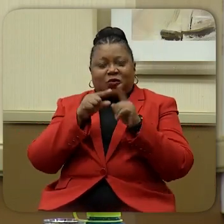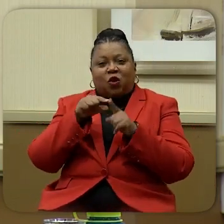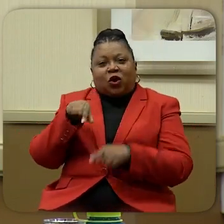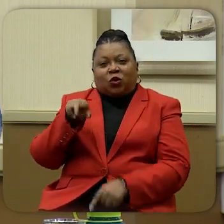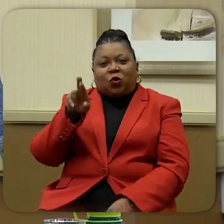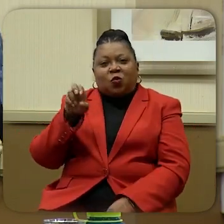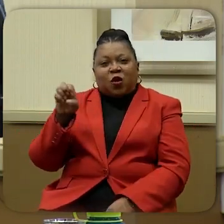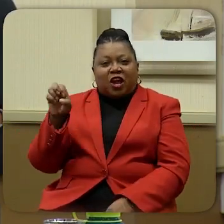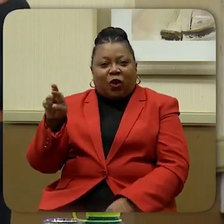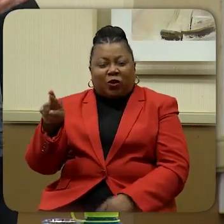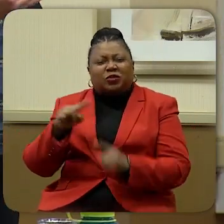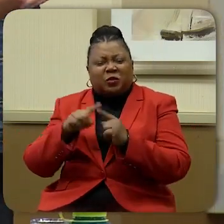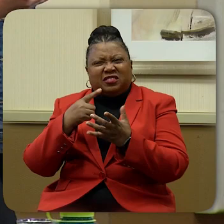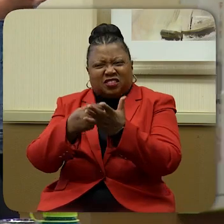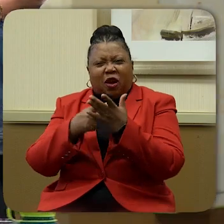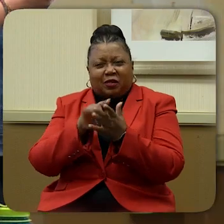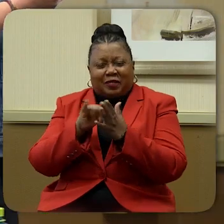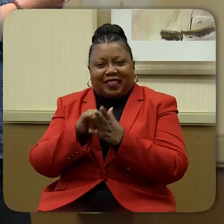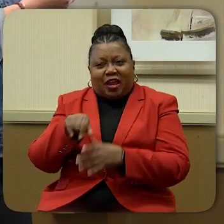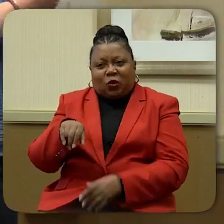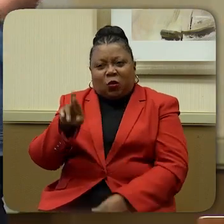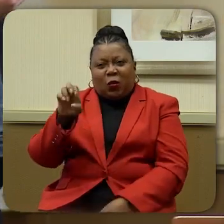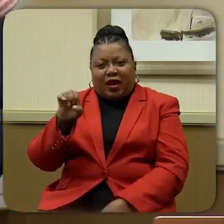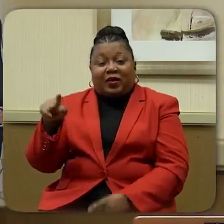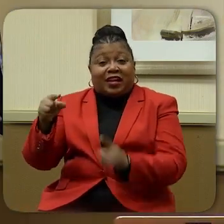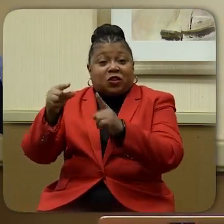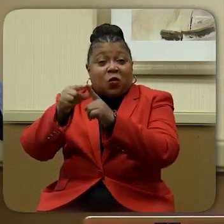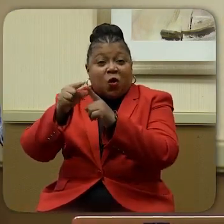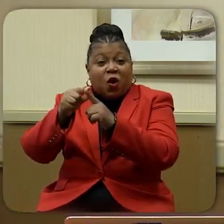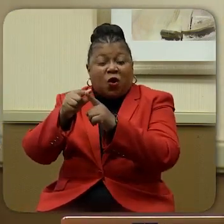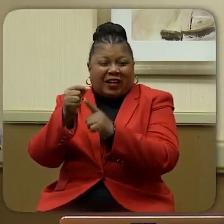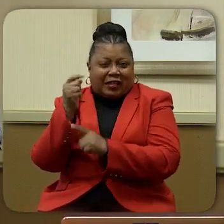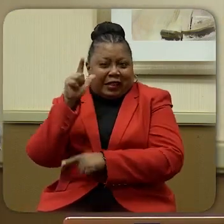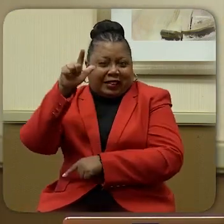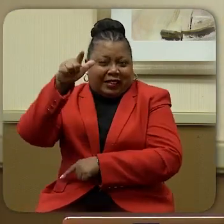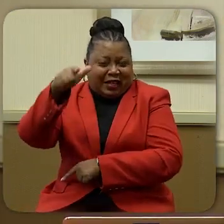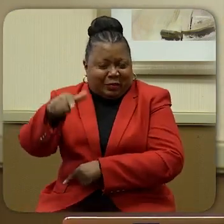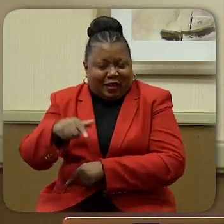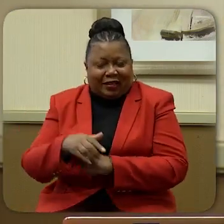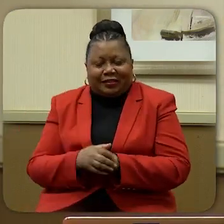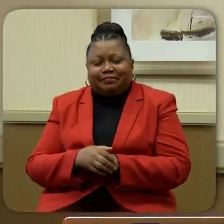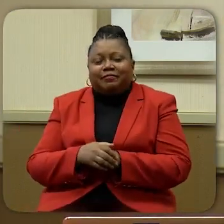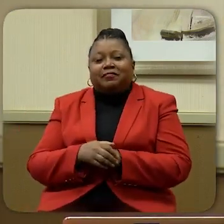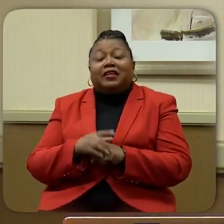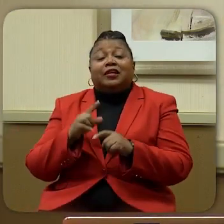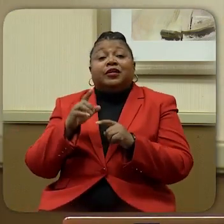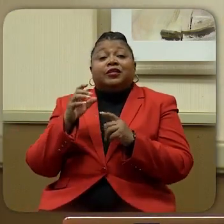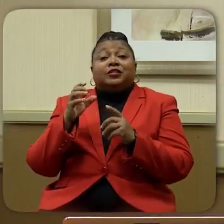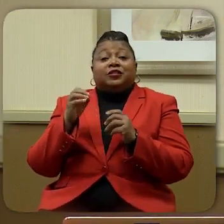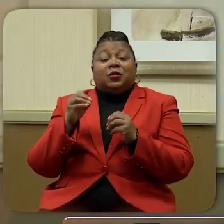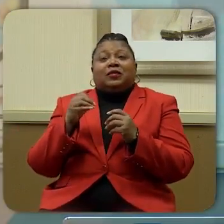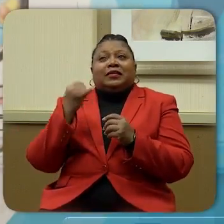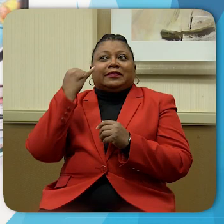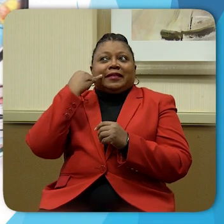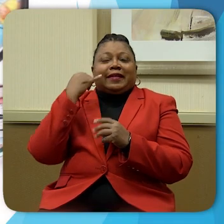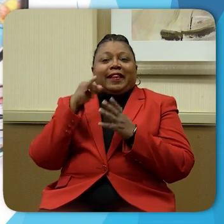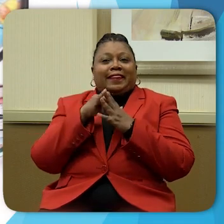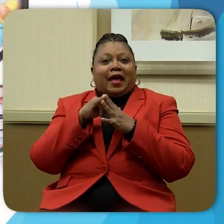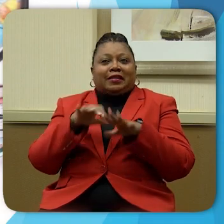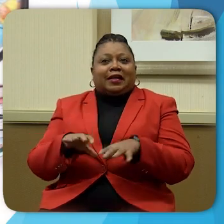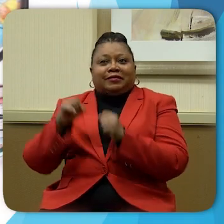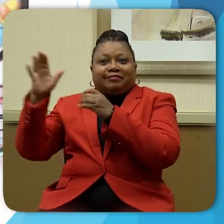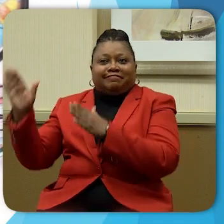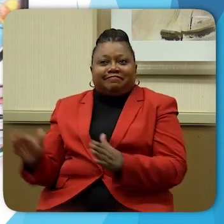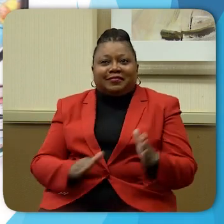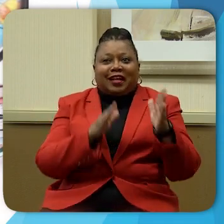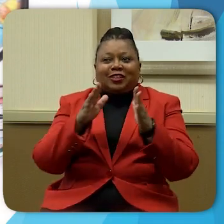queer. So we'll talk about that queer as a word in a little bit. But so let's see, that takes us